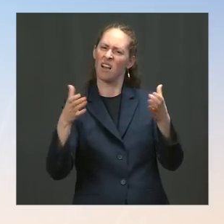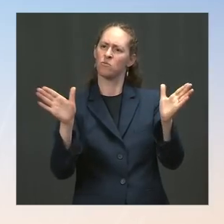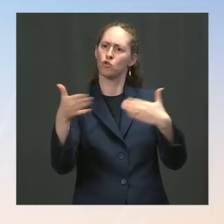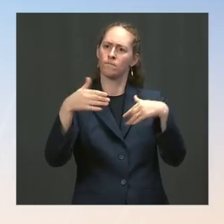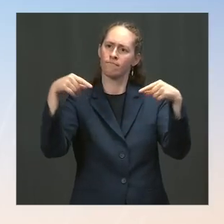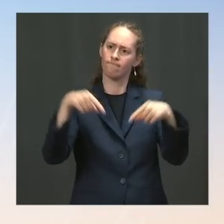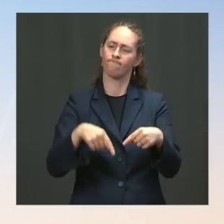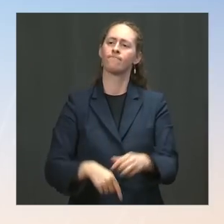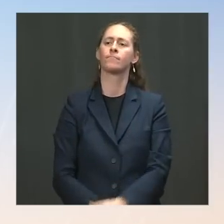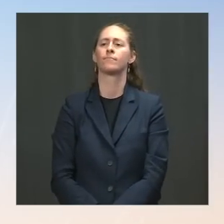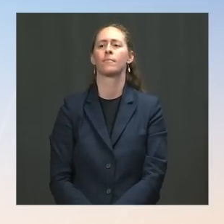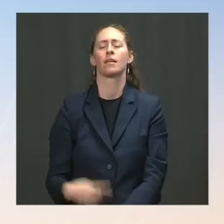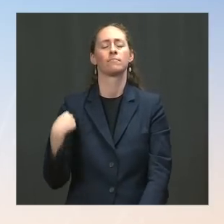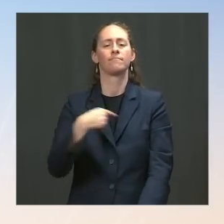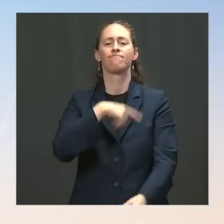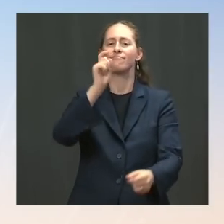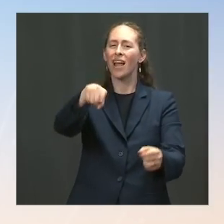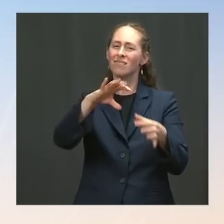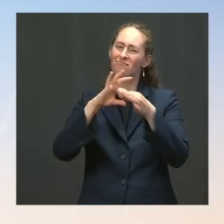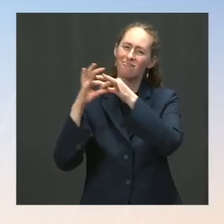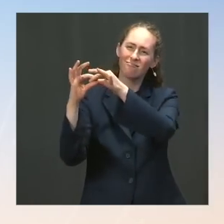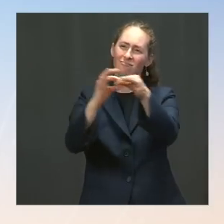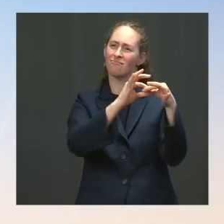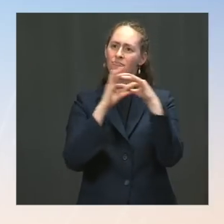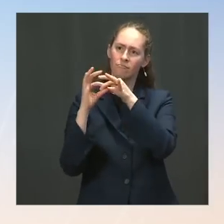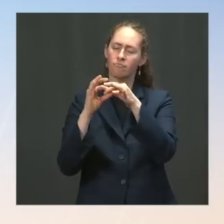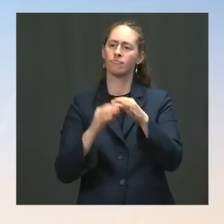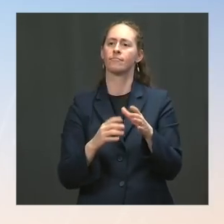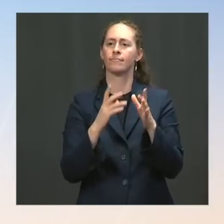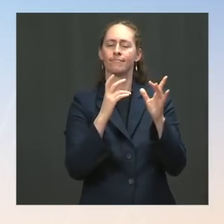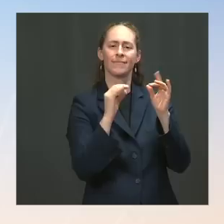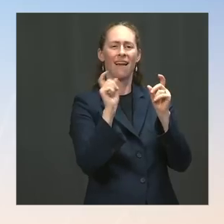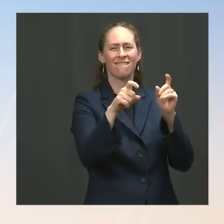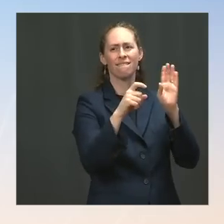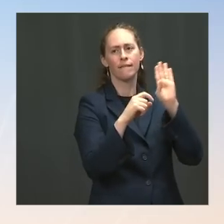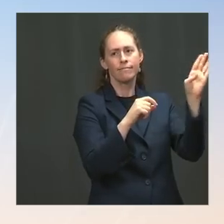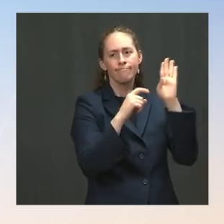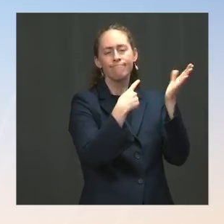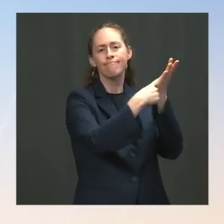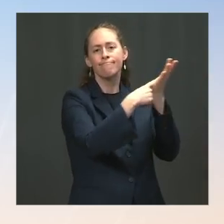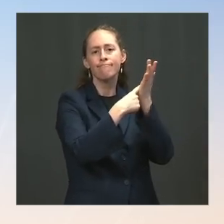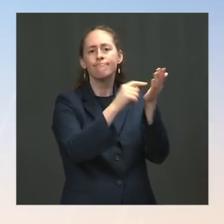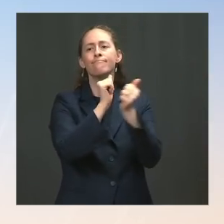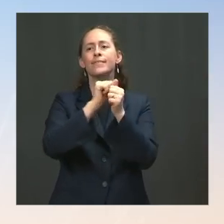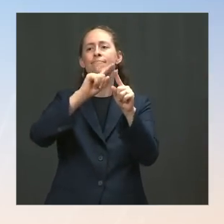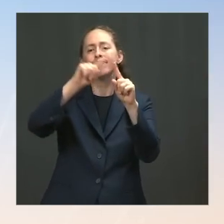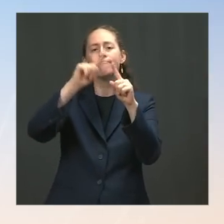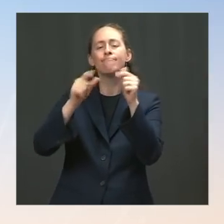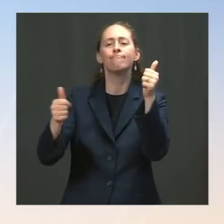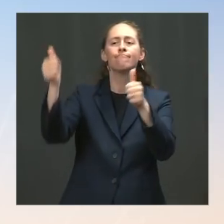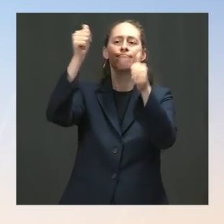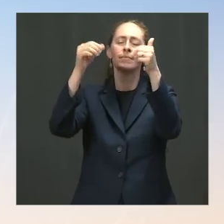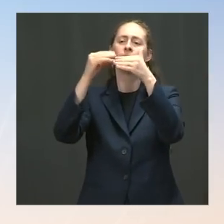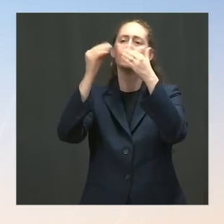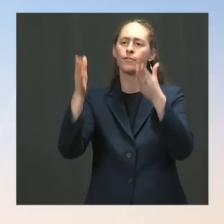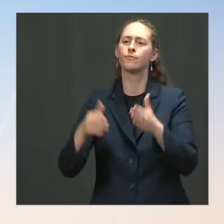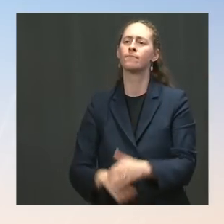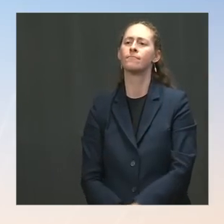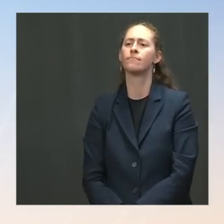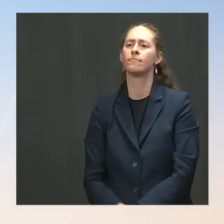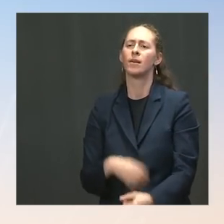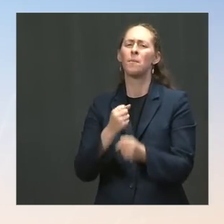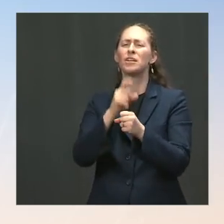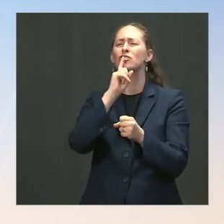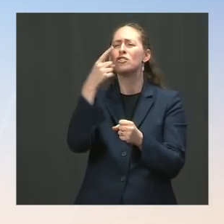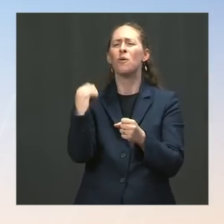with governors directly, with state chiefs directly. We want to be an ally and make sure that we're supporting our students. At the end of the day, we're talking about students